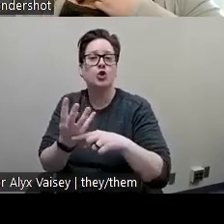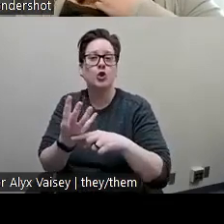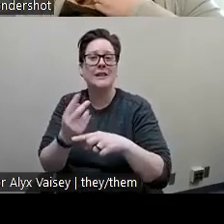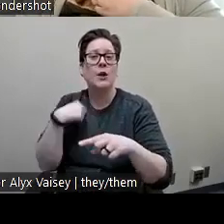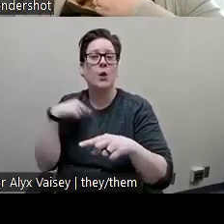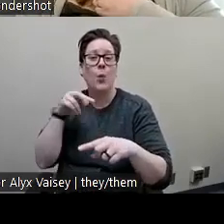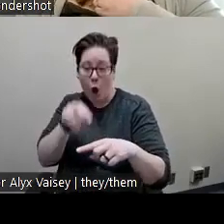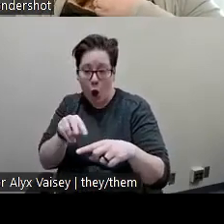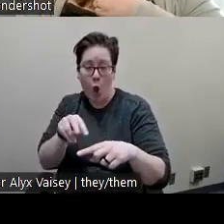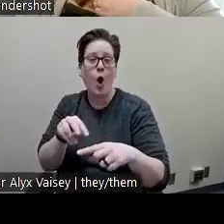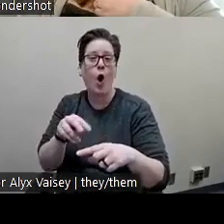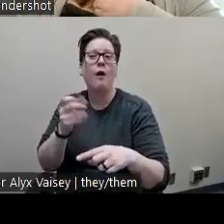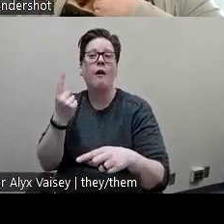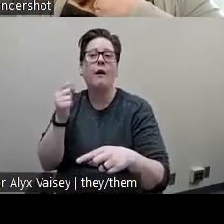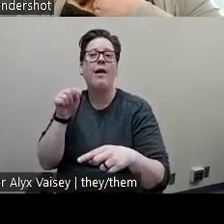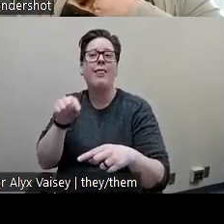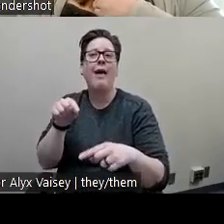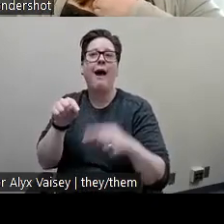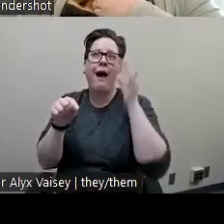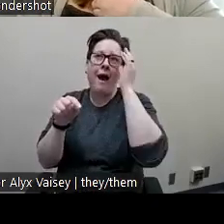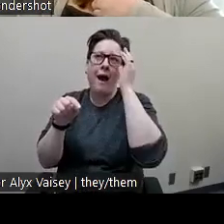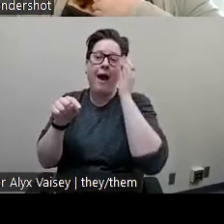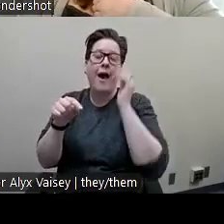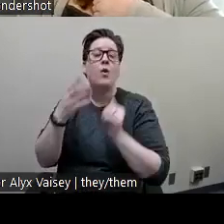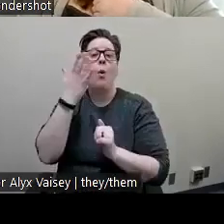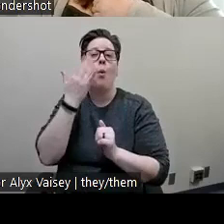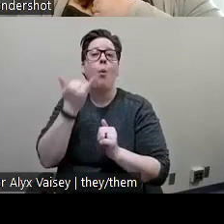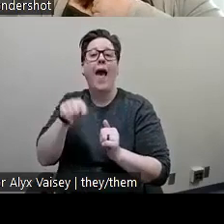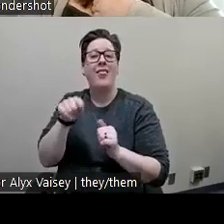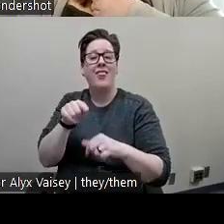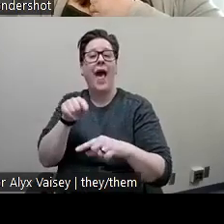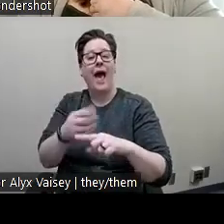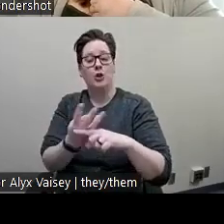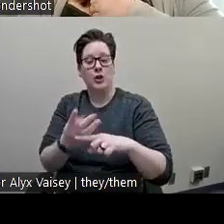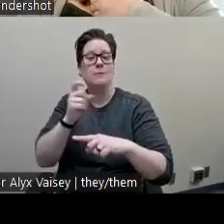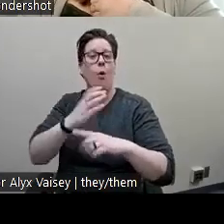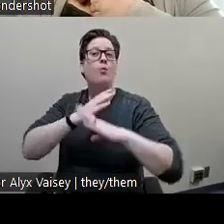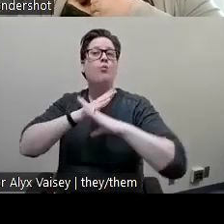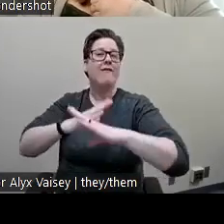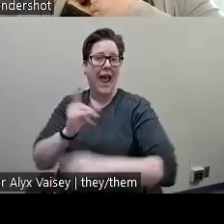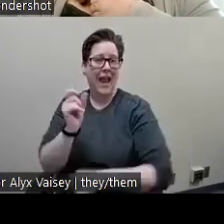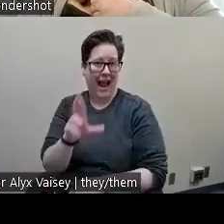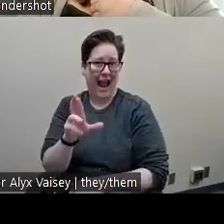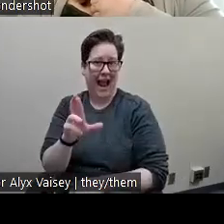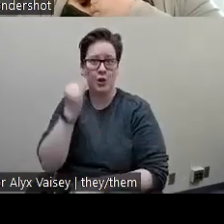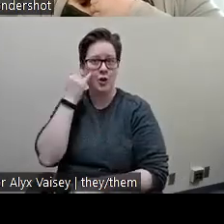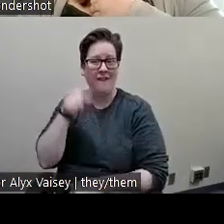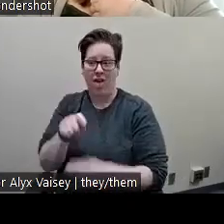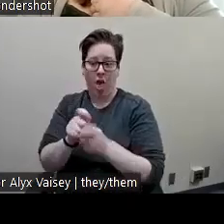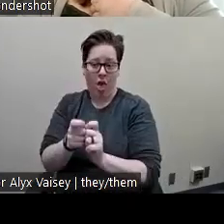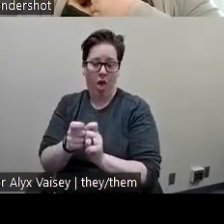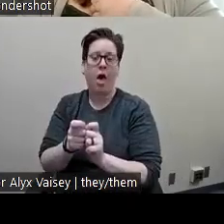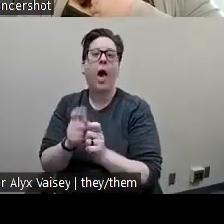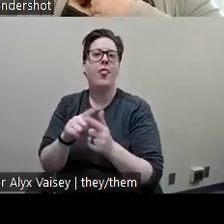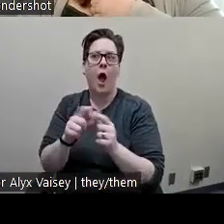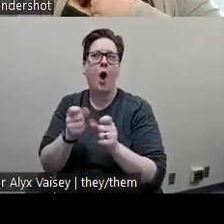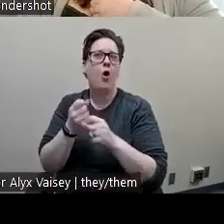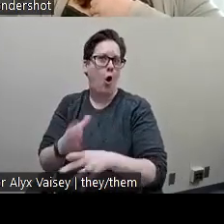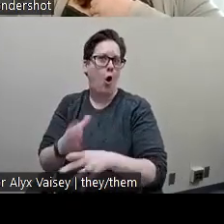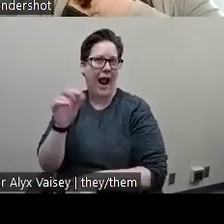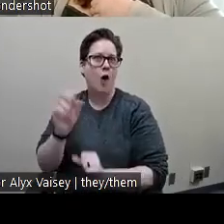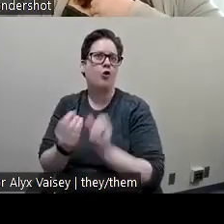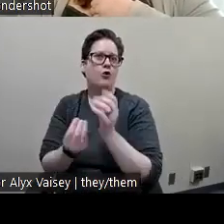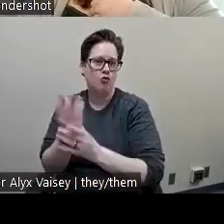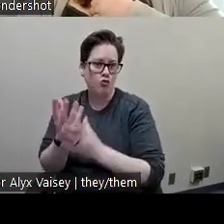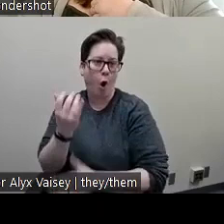cancer. And if there are harmful changes within them, they might allow a tumor to form. So if you see this normal gene, we have a normal protein.